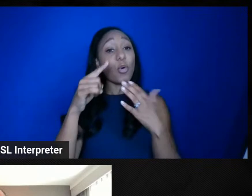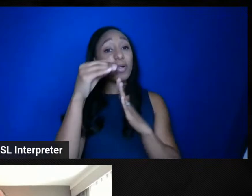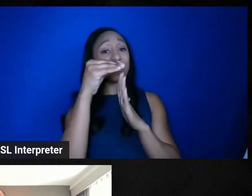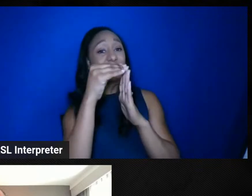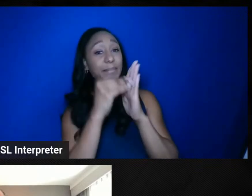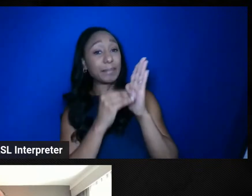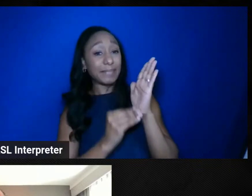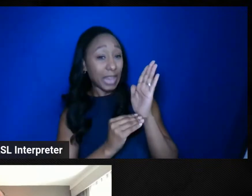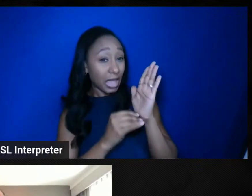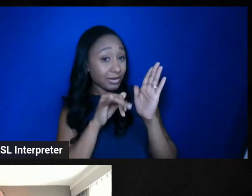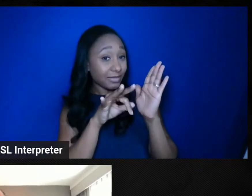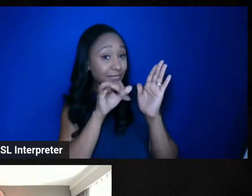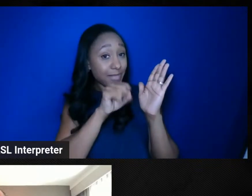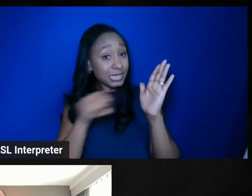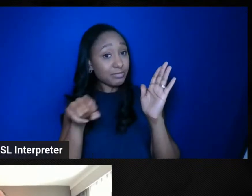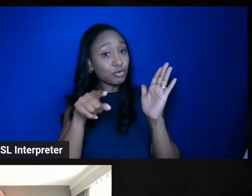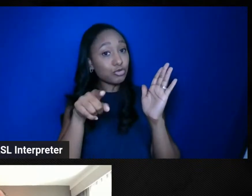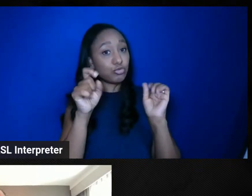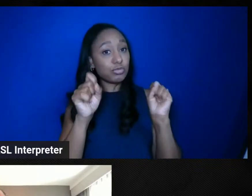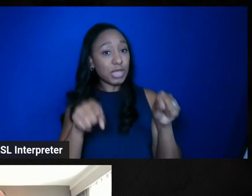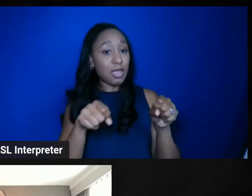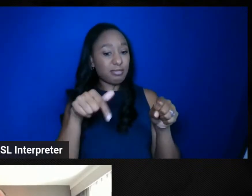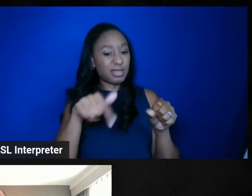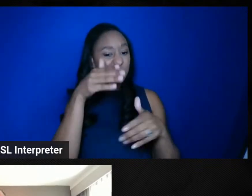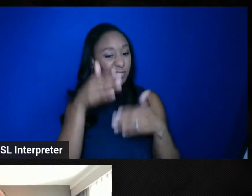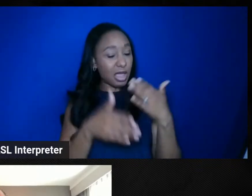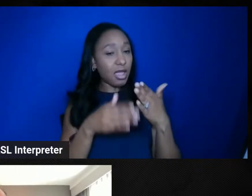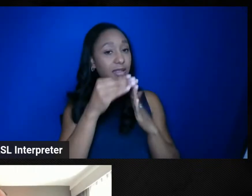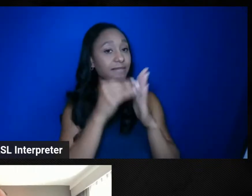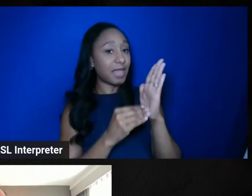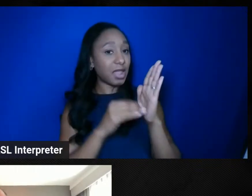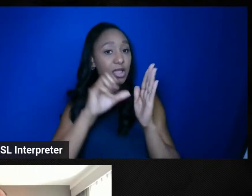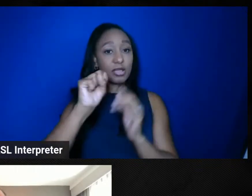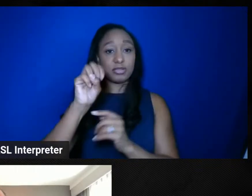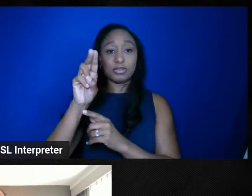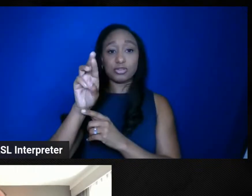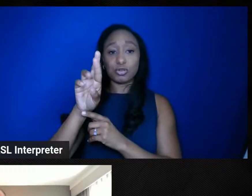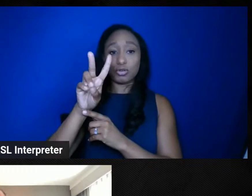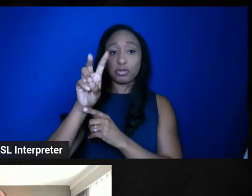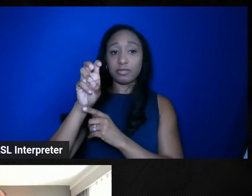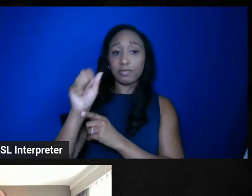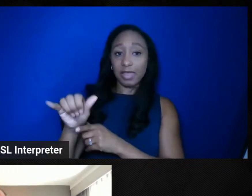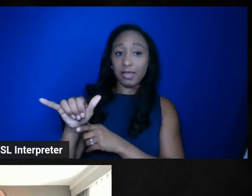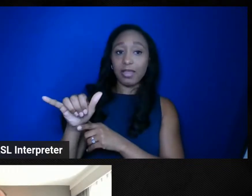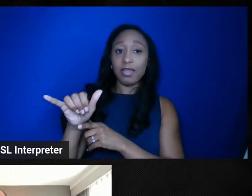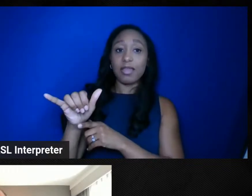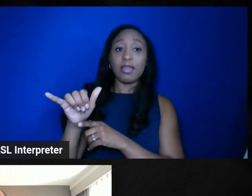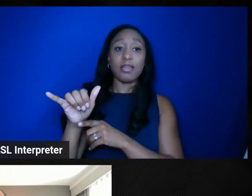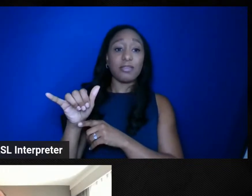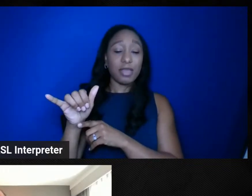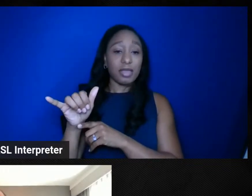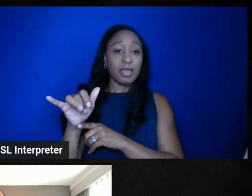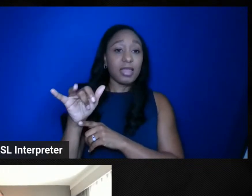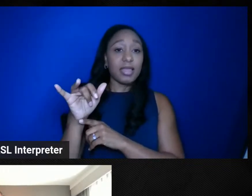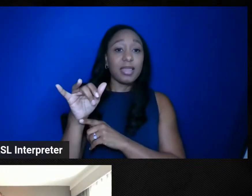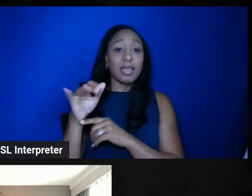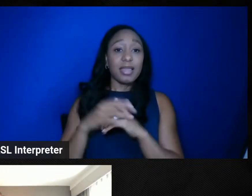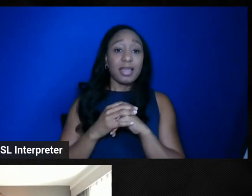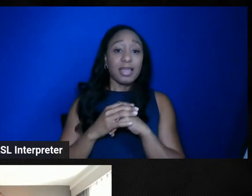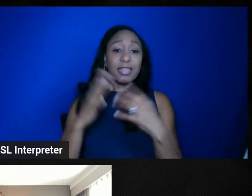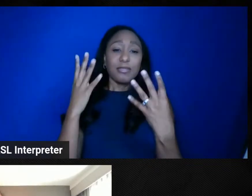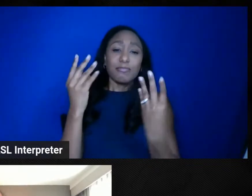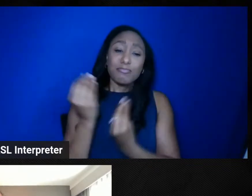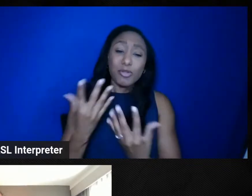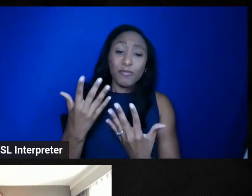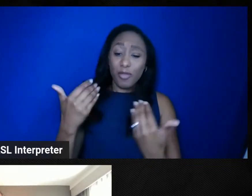and conclusion of this program. And we hope to see you next month at Lunch and Learn. Everyone is commenting how great your presentation was. Thank you so much, Rick. It was a pleasure